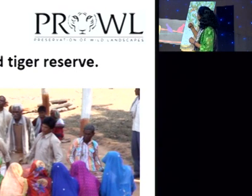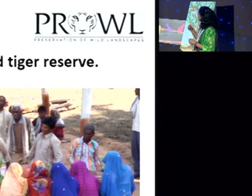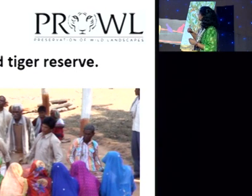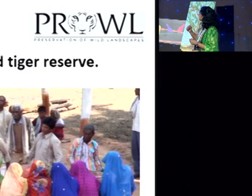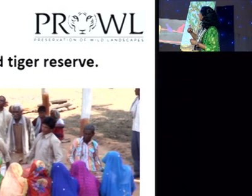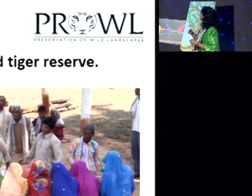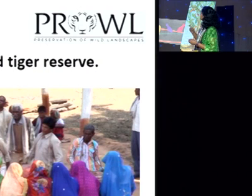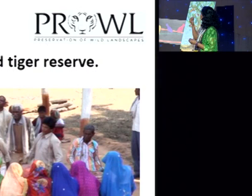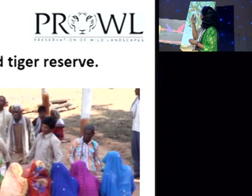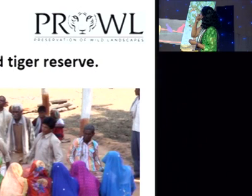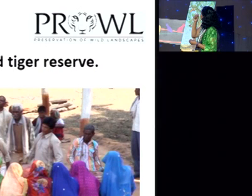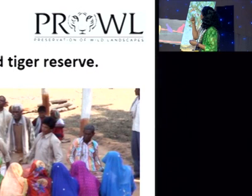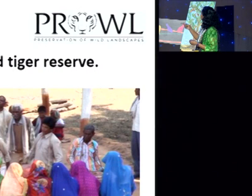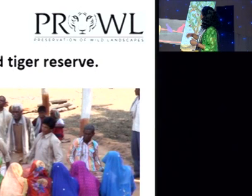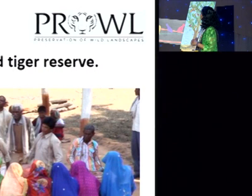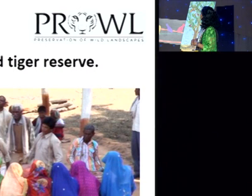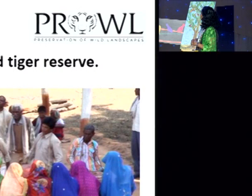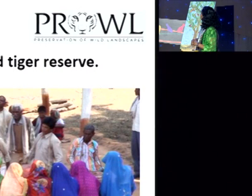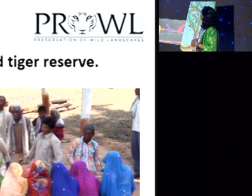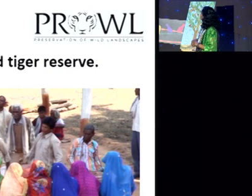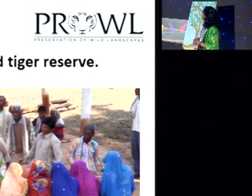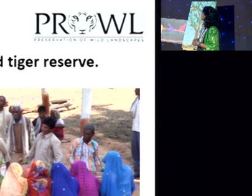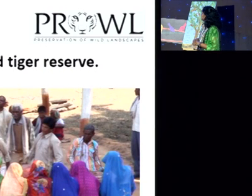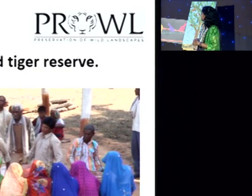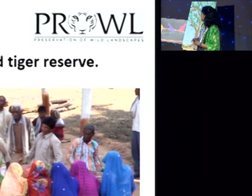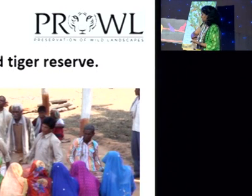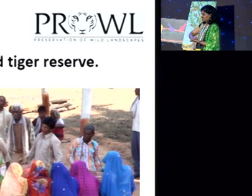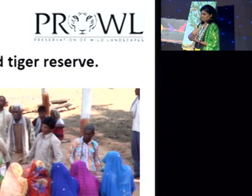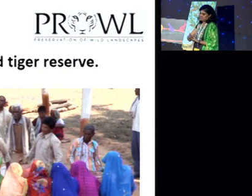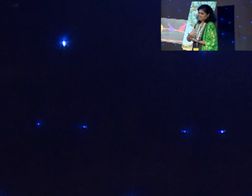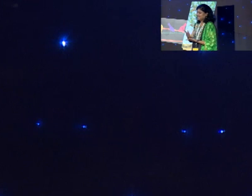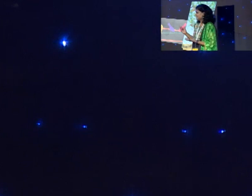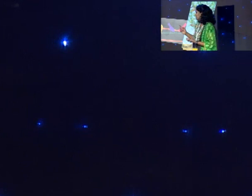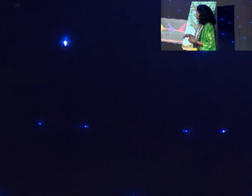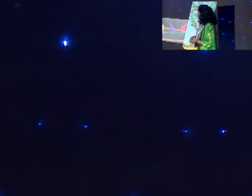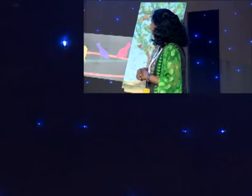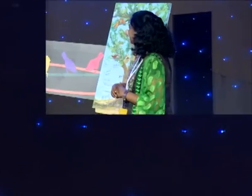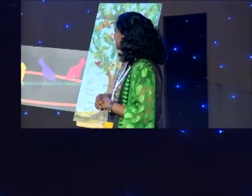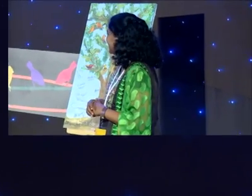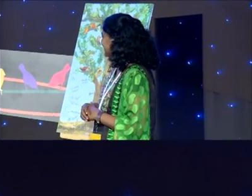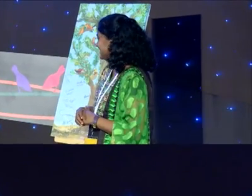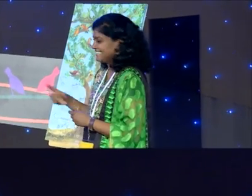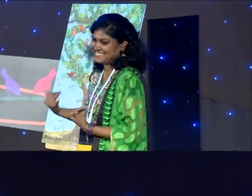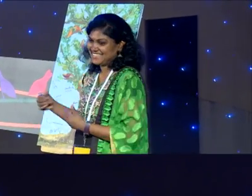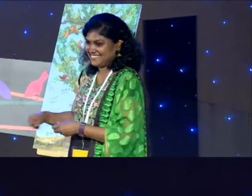yeah, my spellings are very bad. All my life I used a laptop with spell check. I can't write.